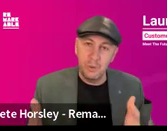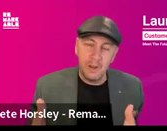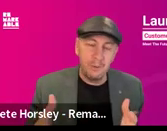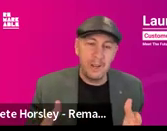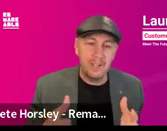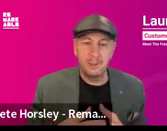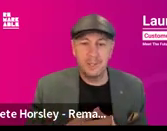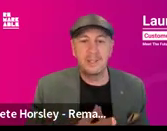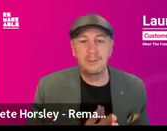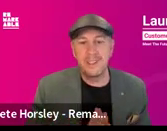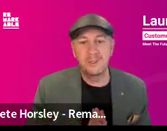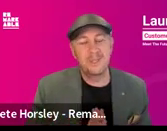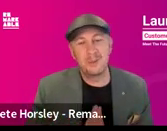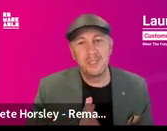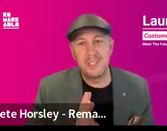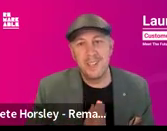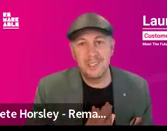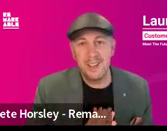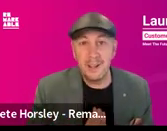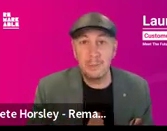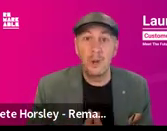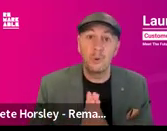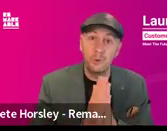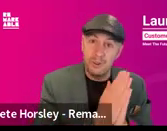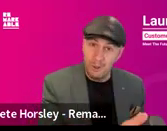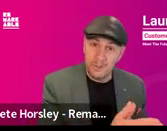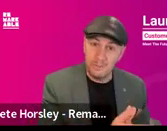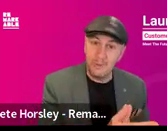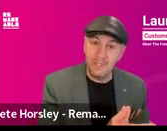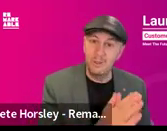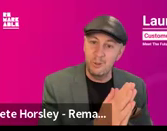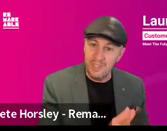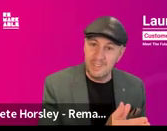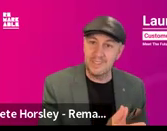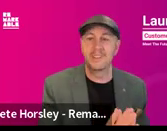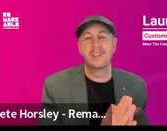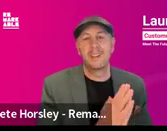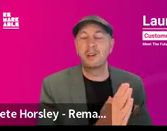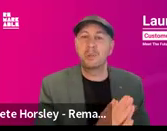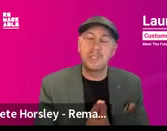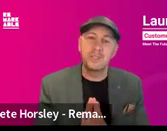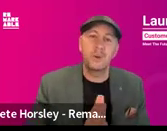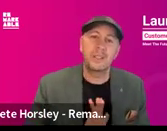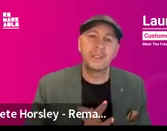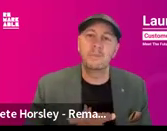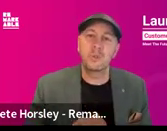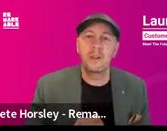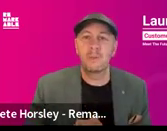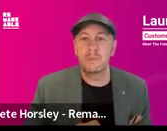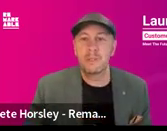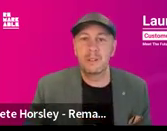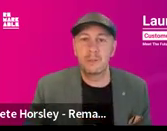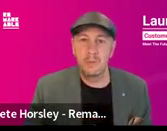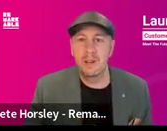if you are ready to accelerate your disability tech startup or know somebody who is, please direct them to